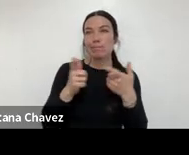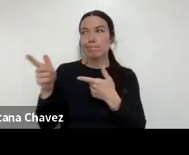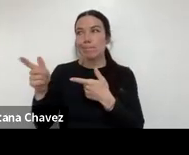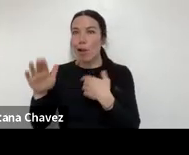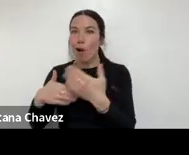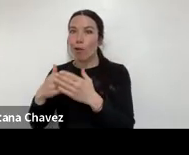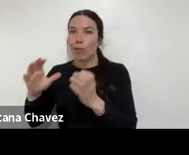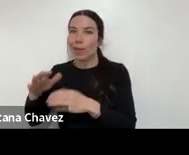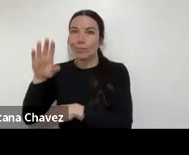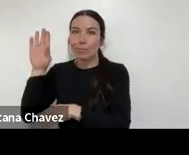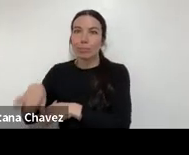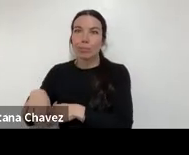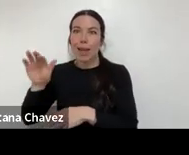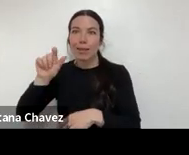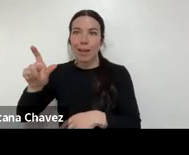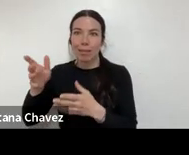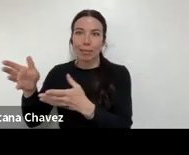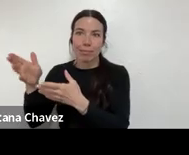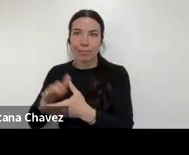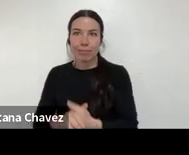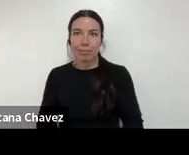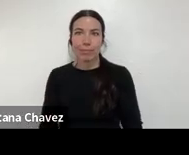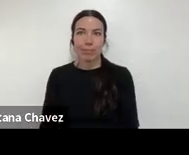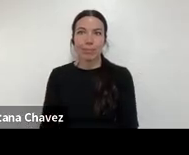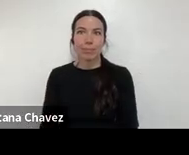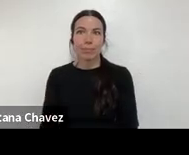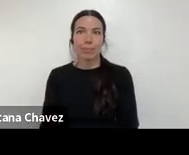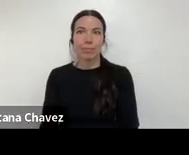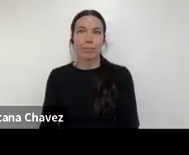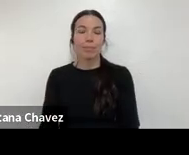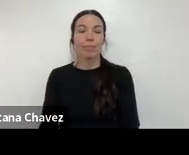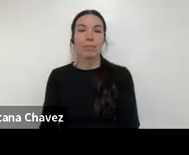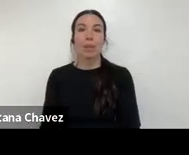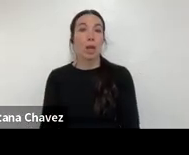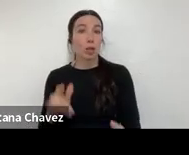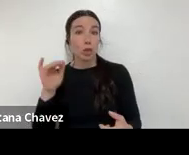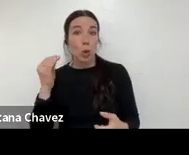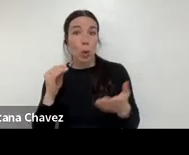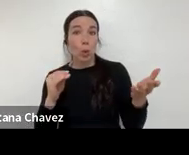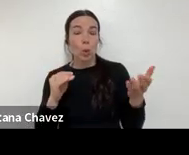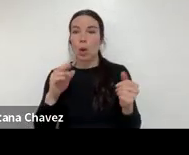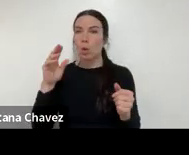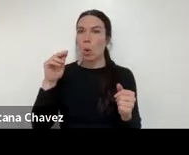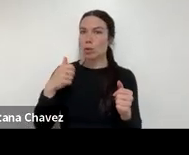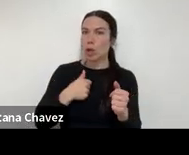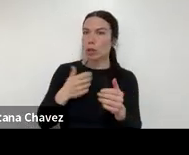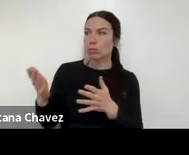anything else I'm leaving, Joe? Maybe No, just to I can mention with add. the, sorry. Sorry,